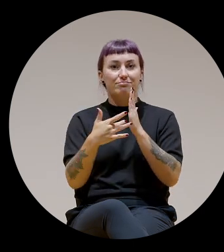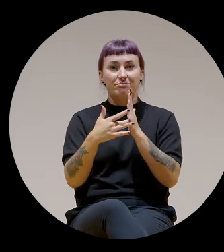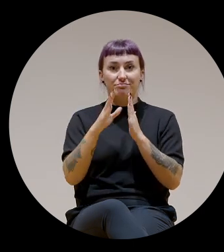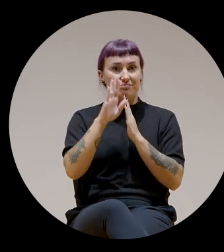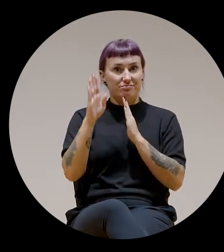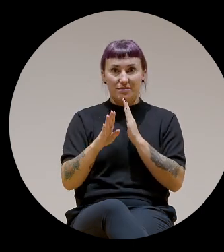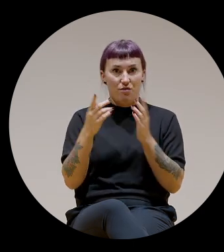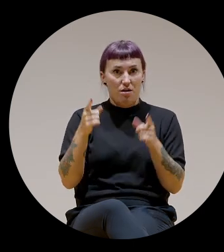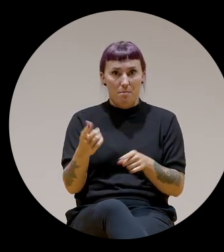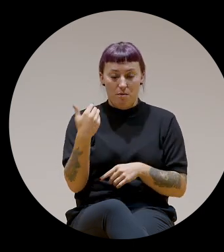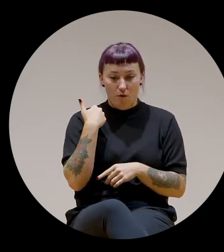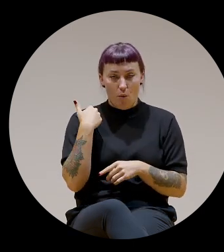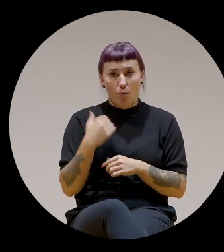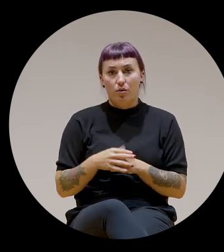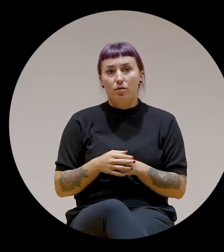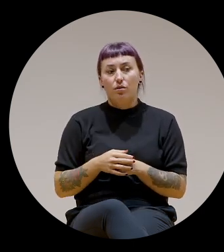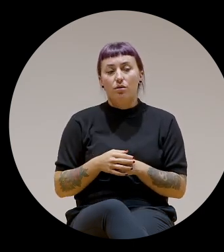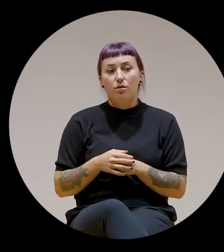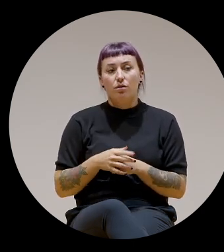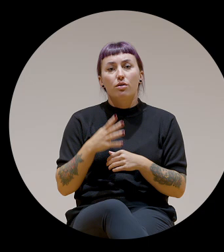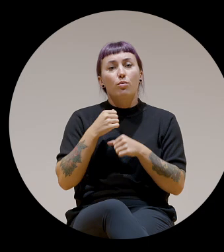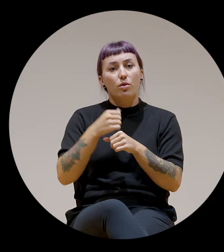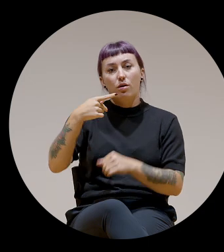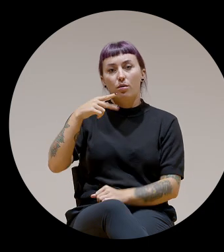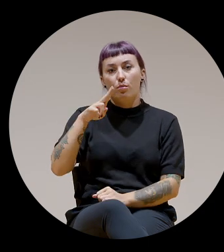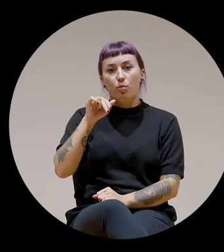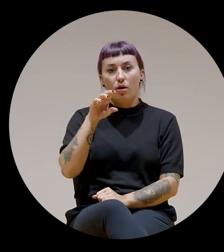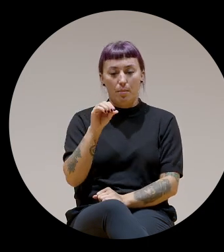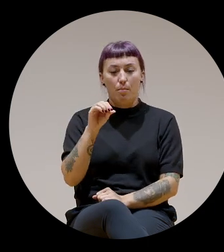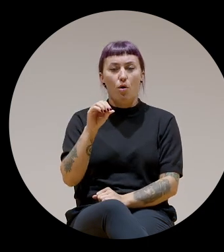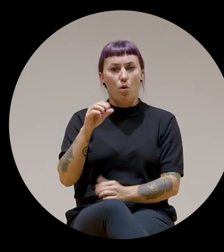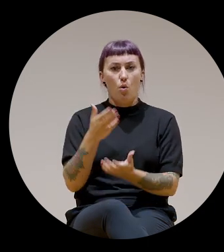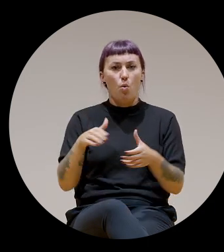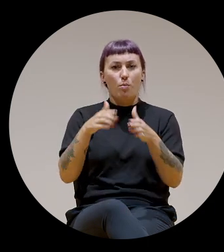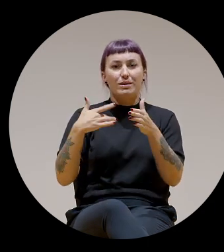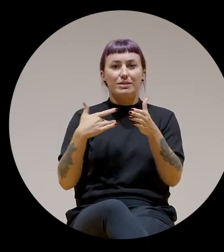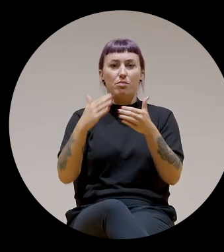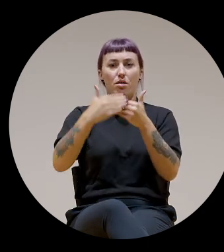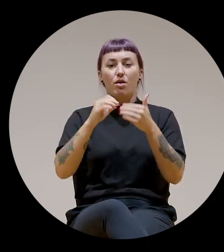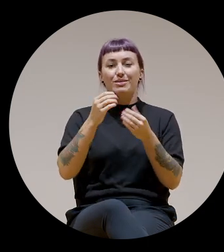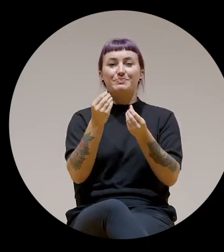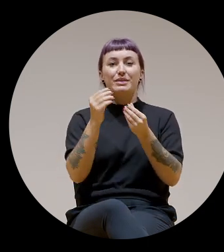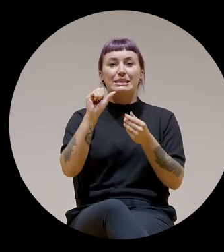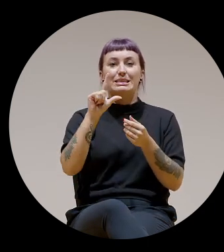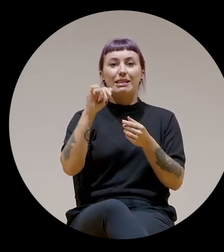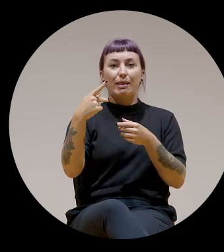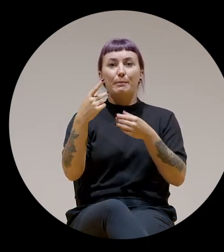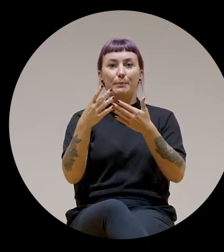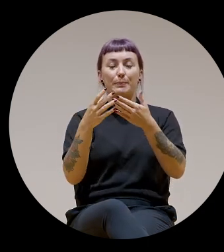used before. So when you make a Pueblo pot, it's usually covered with slip, which